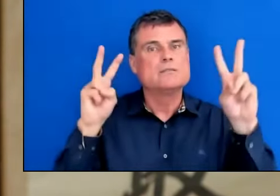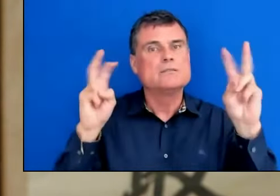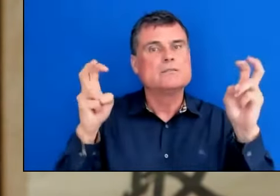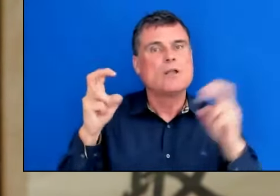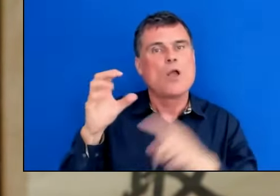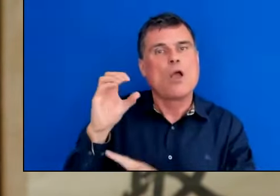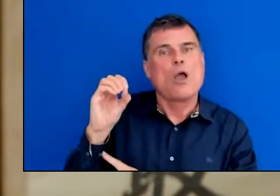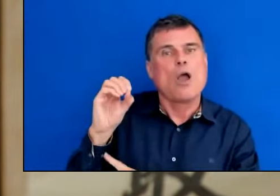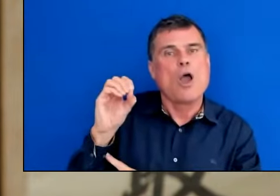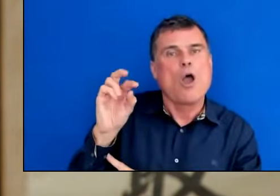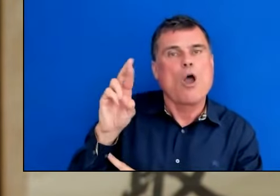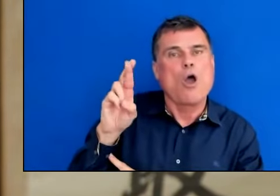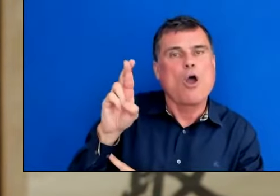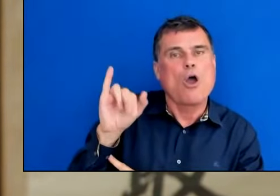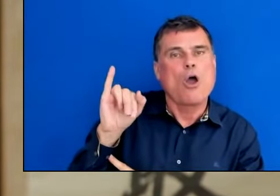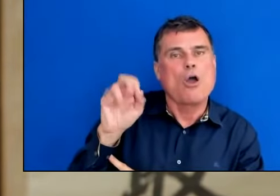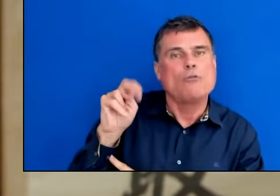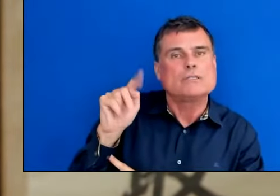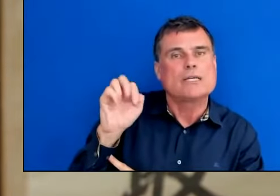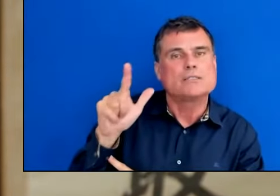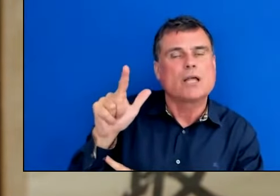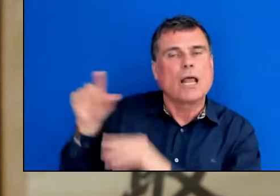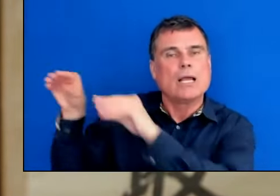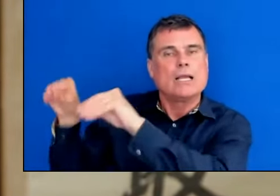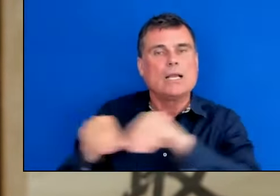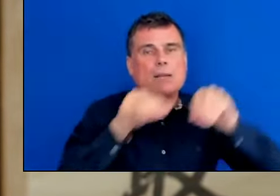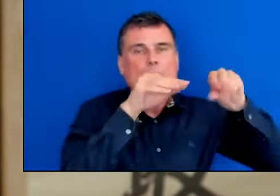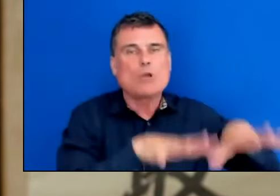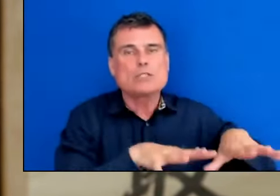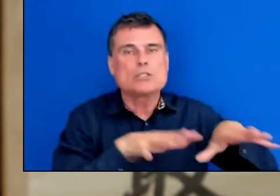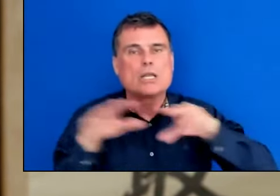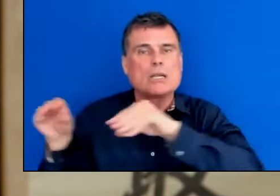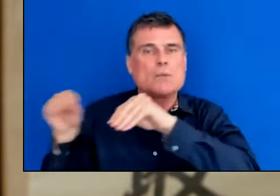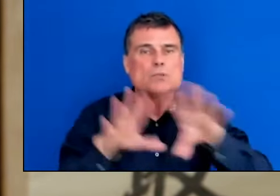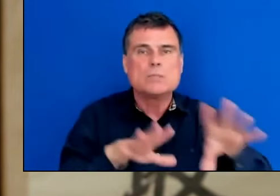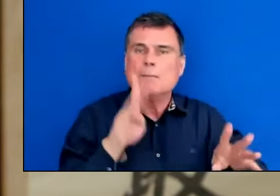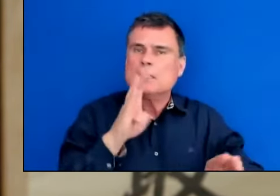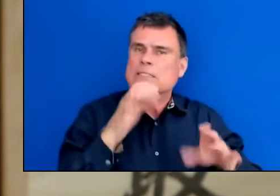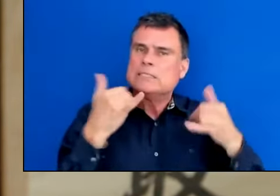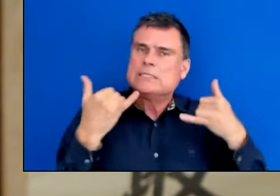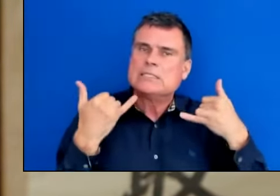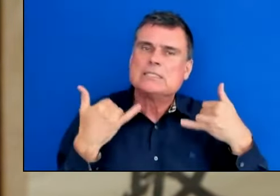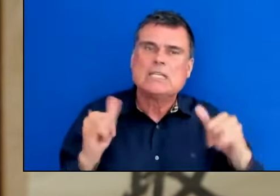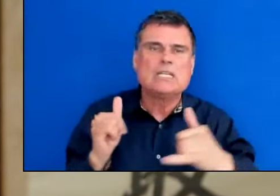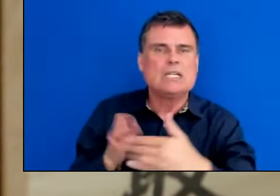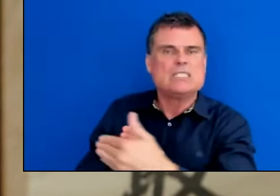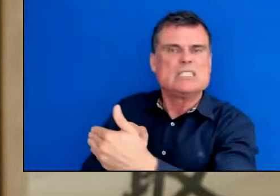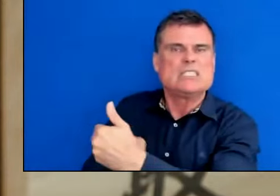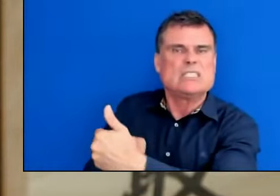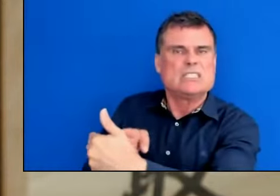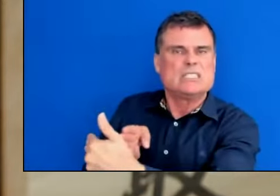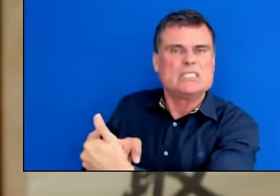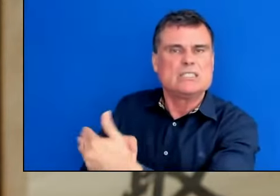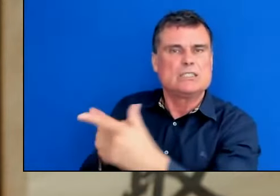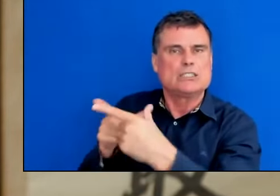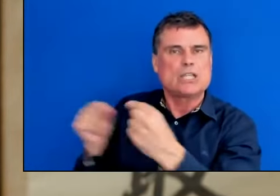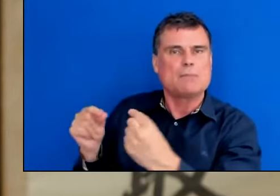this continent, British Columbia has consistently fought against the